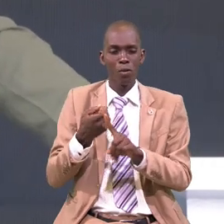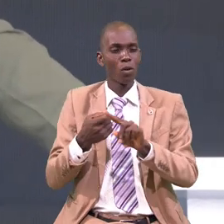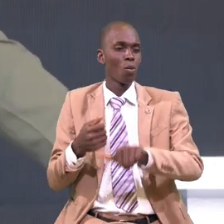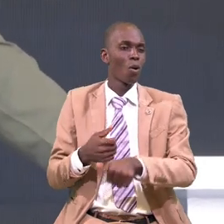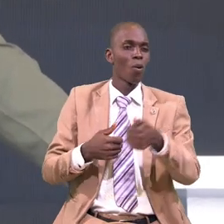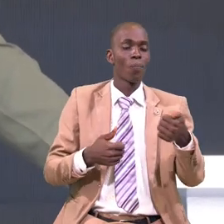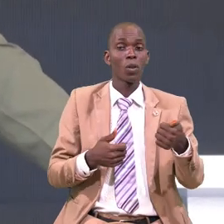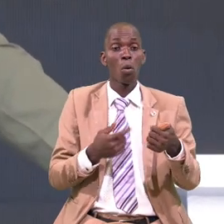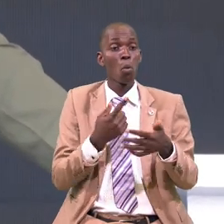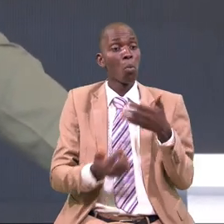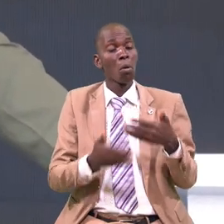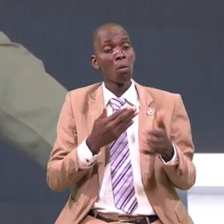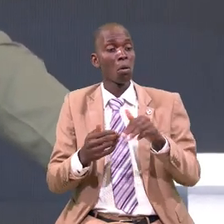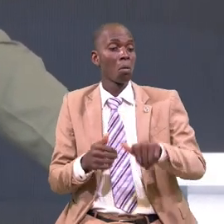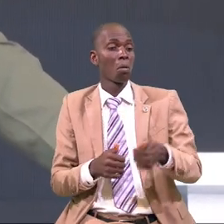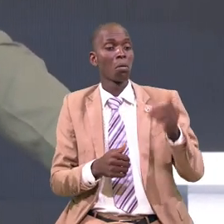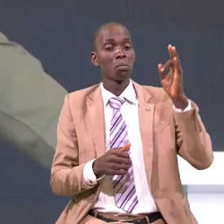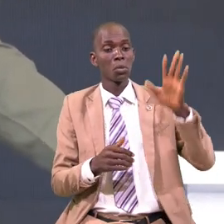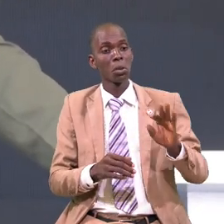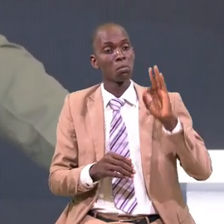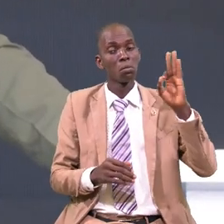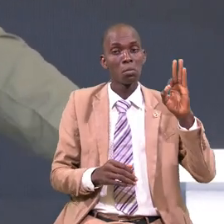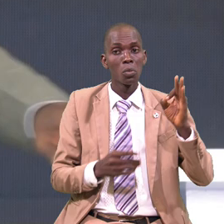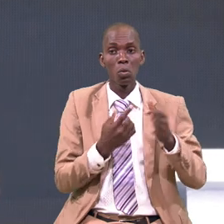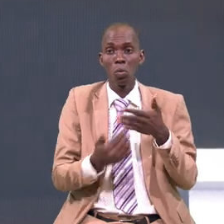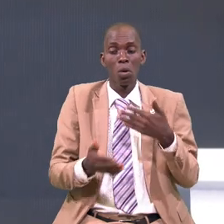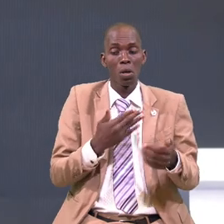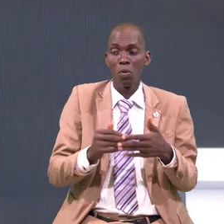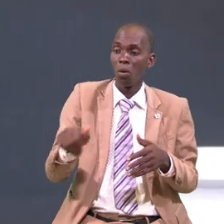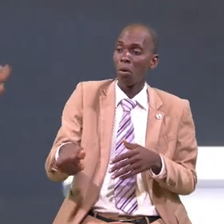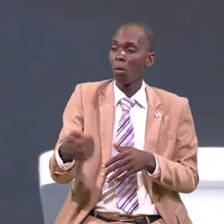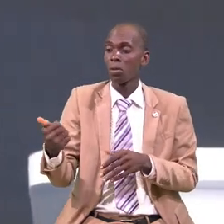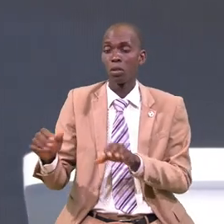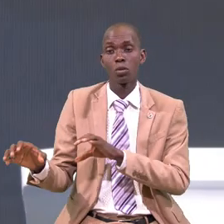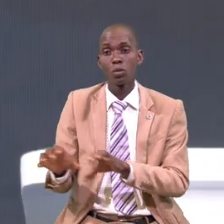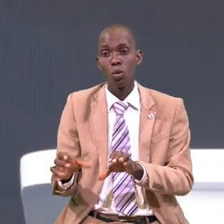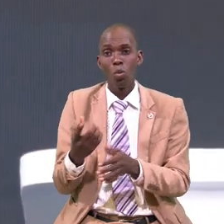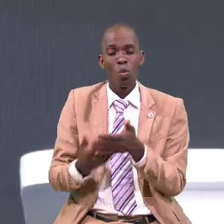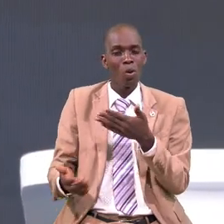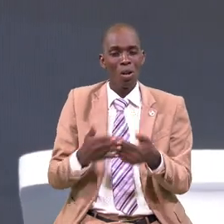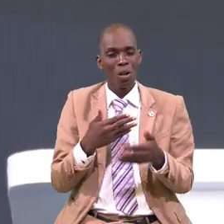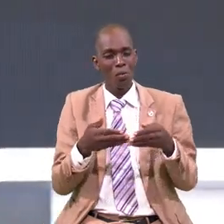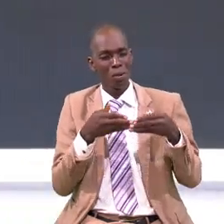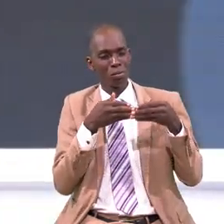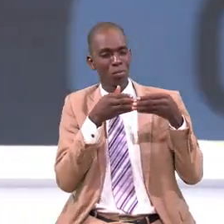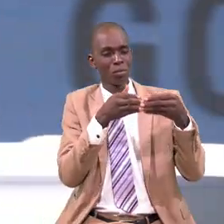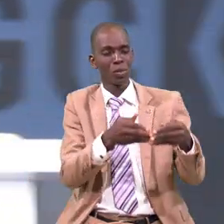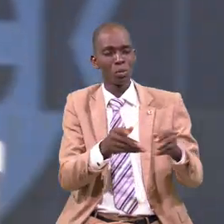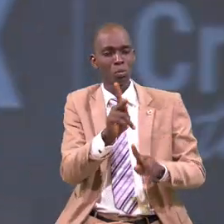Whatever others preach, whatever others do, whatever direction others follow,